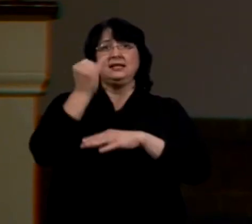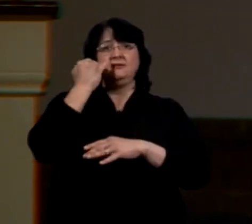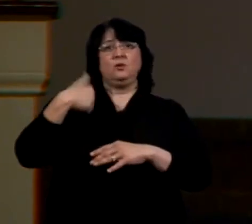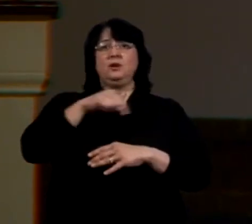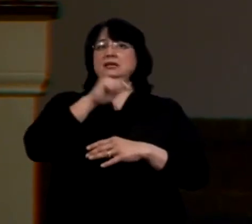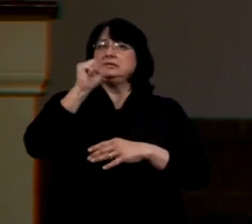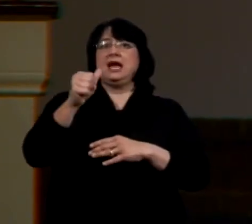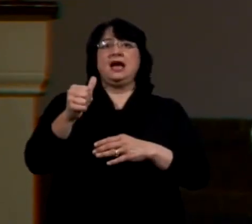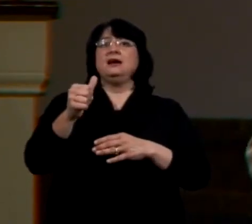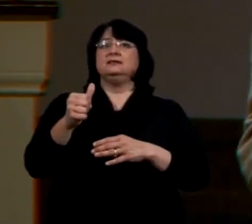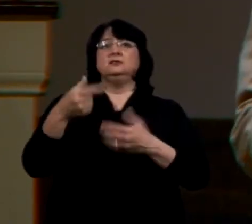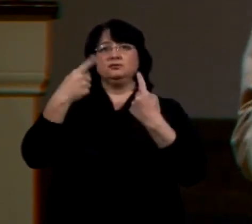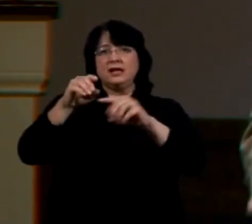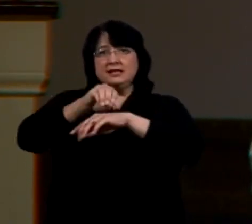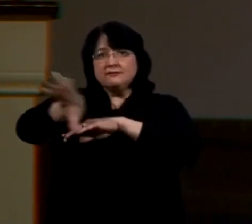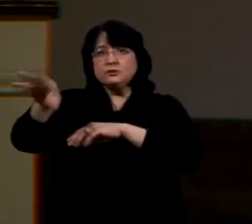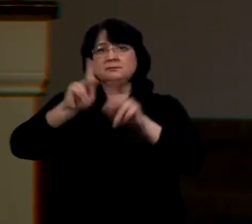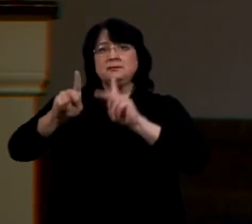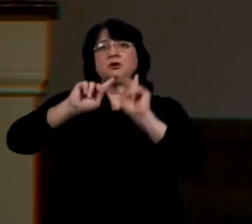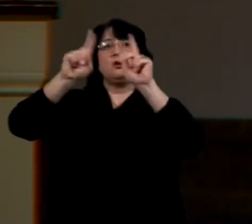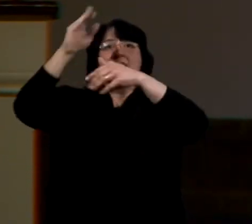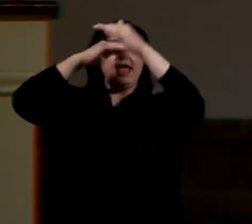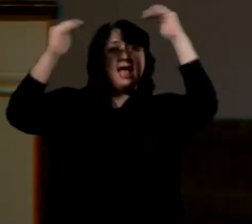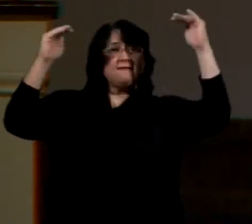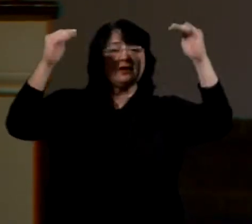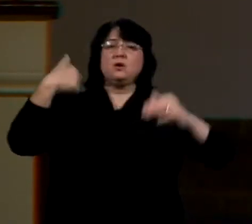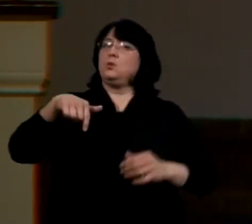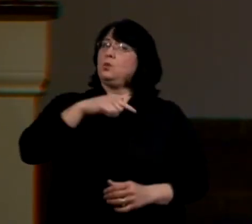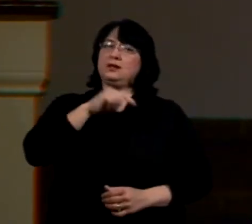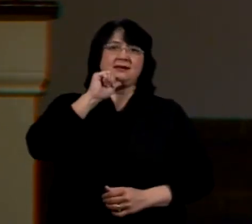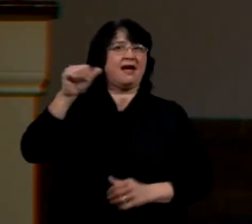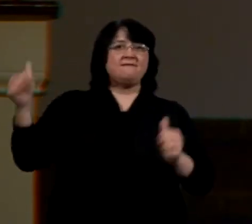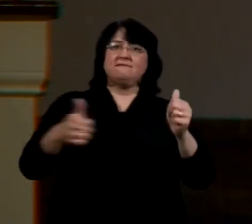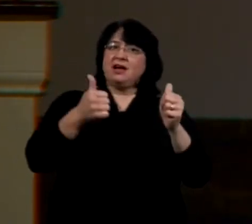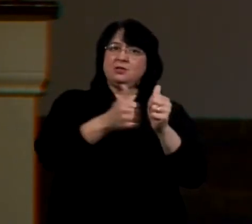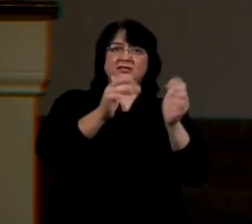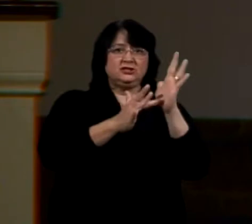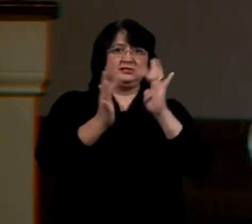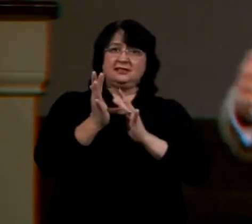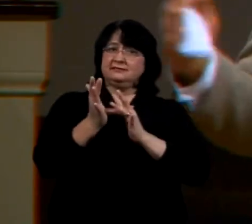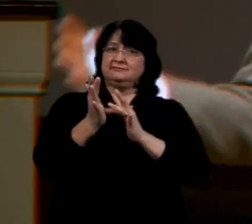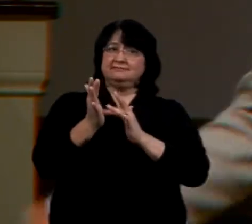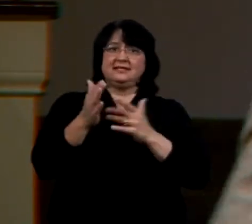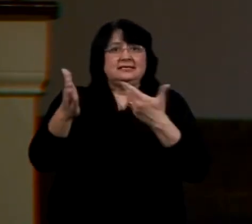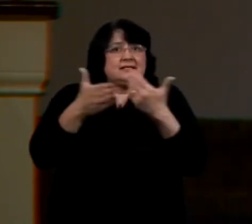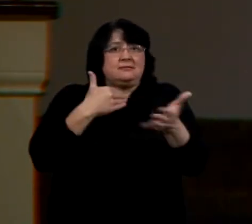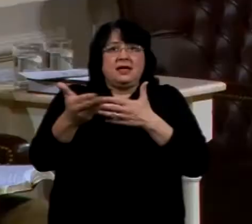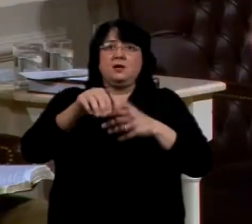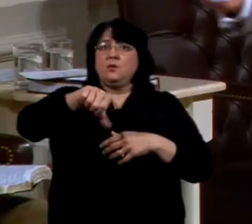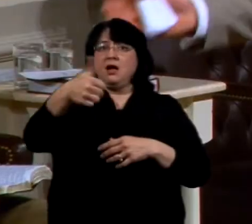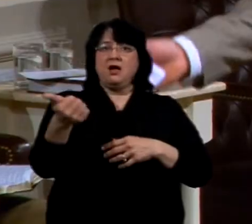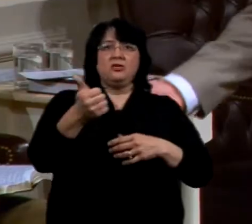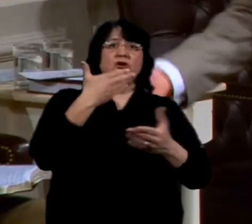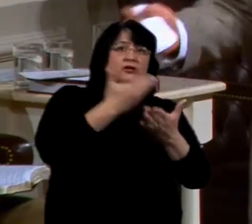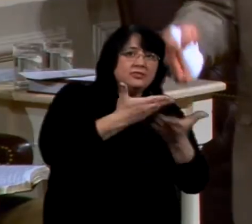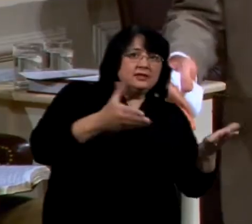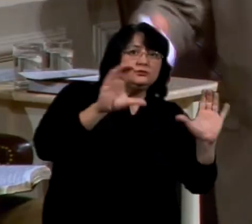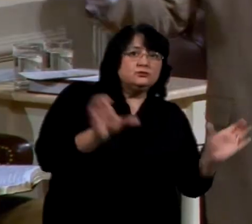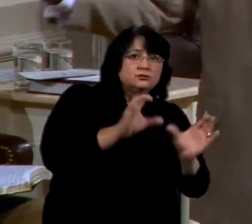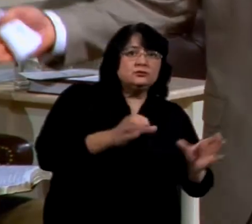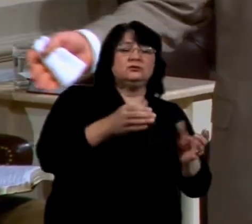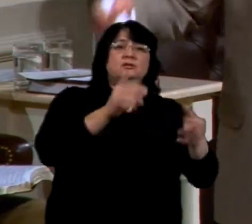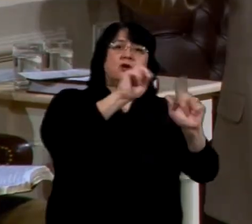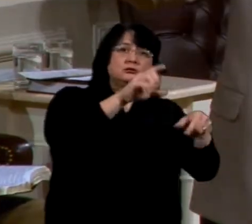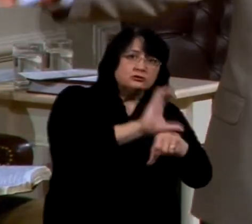people to go to heaven, then we are not following Jesus. I don't care what other good things we may be doing, going to church,